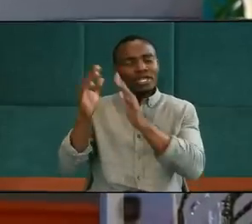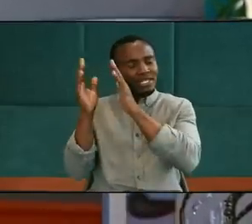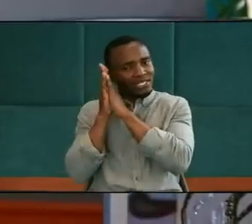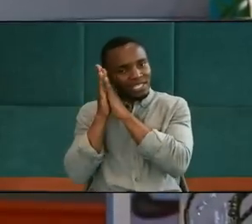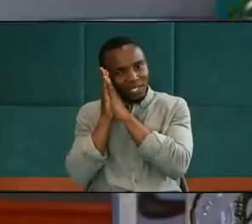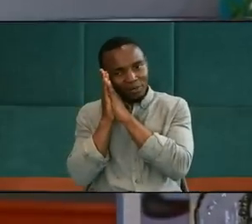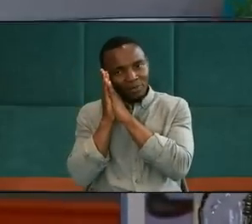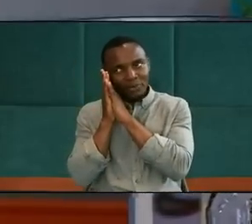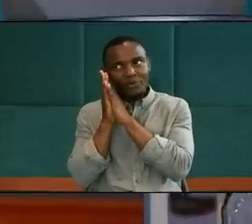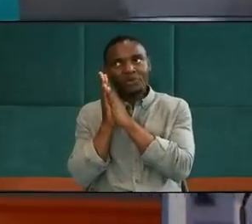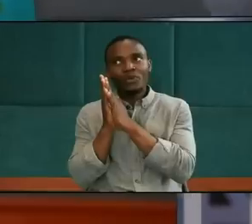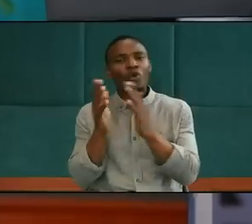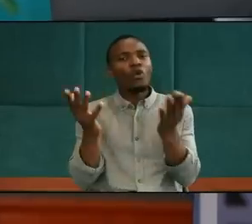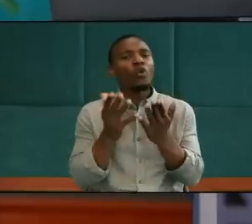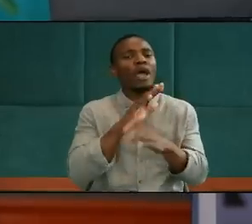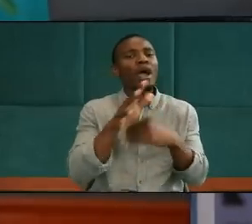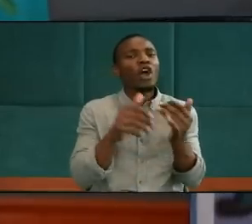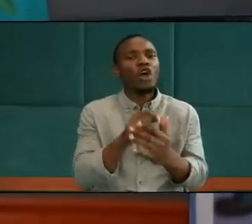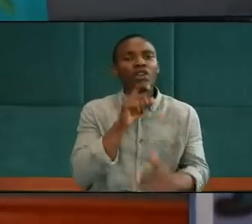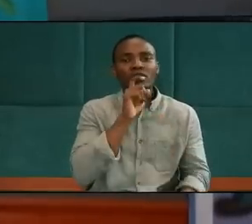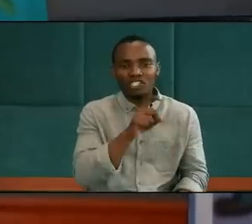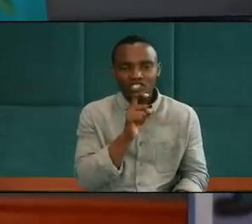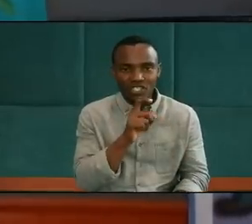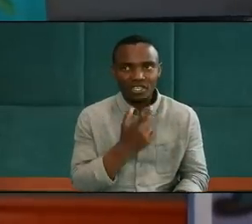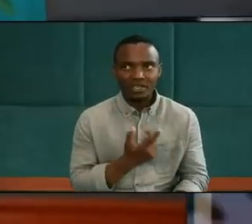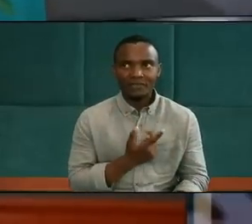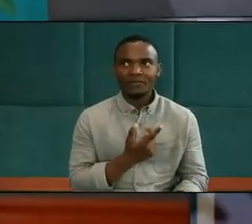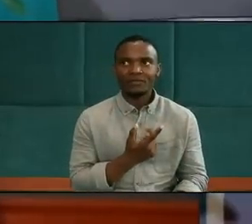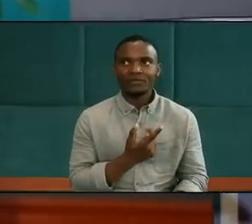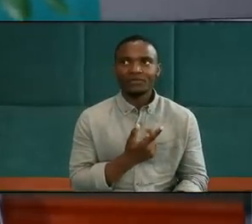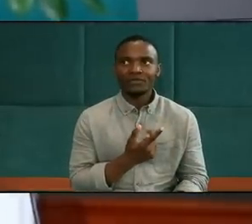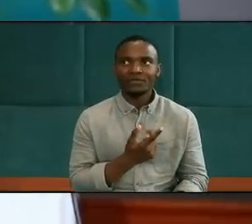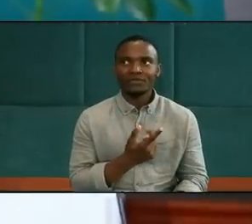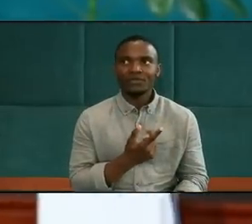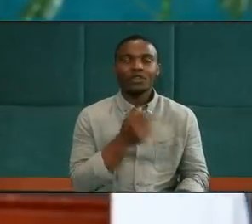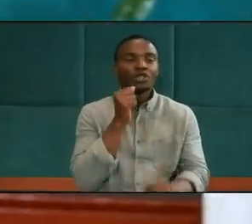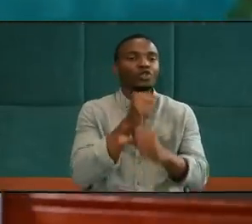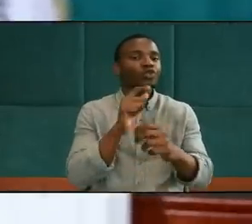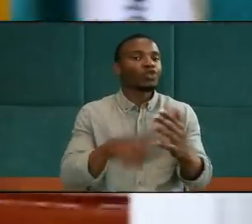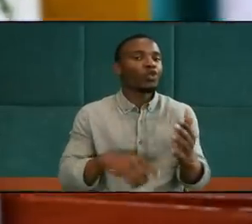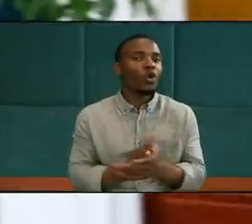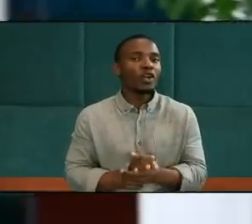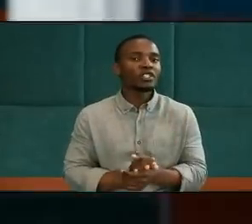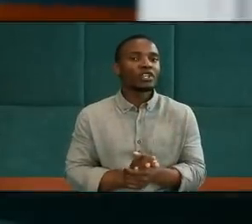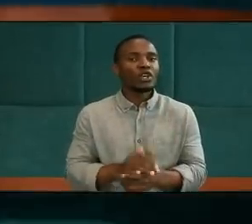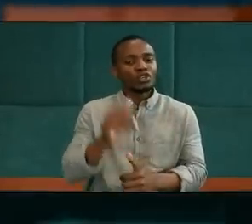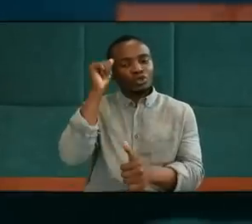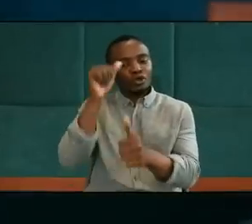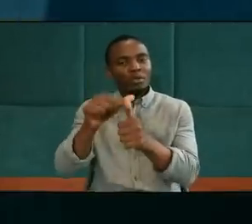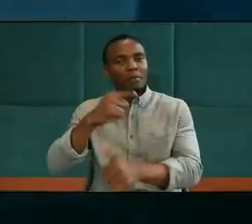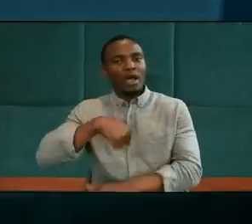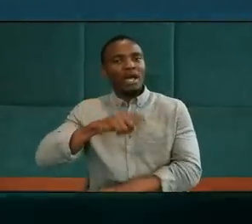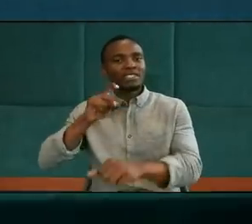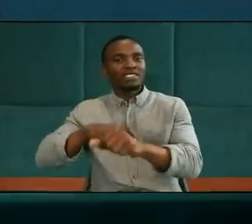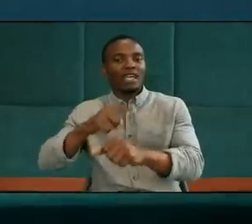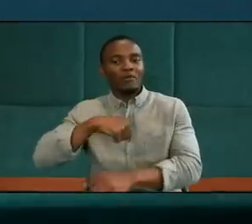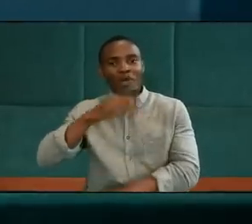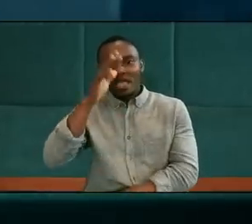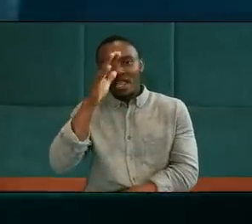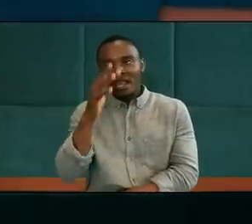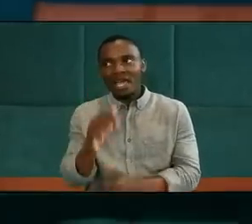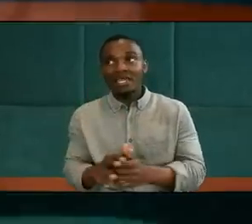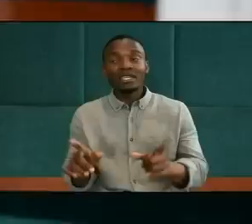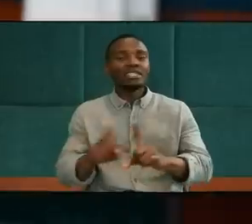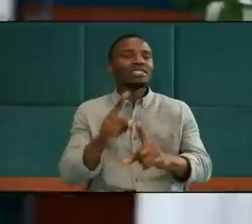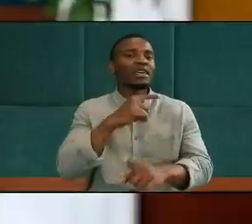not be sleeping. Where are all the roosters? To crow when we lie, when we should not be lying, and